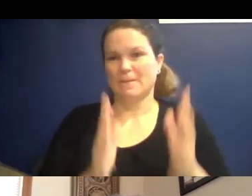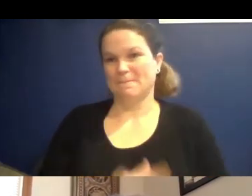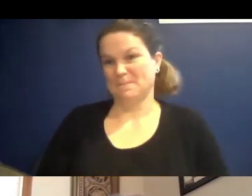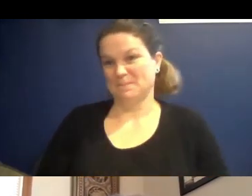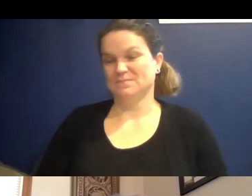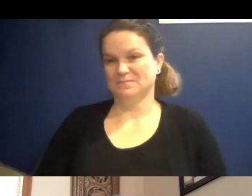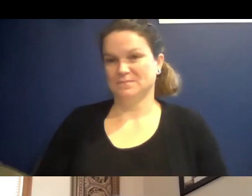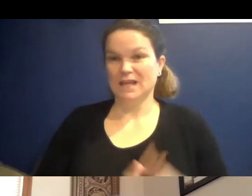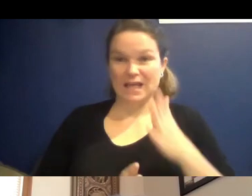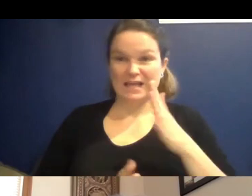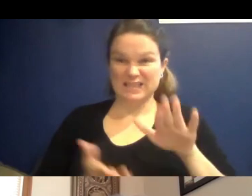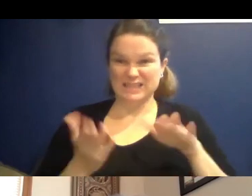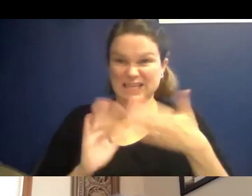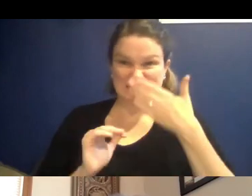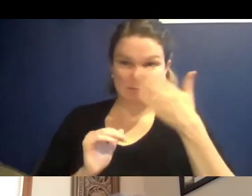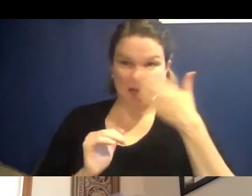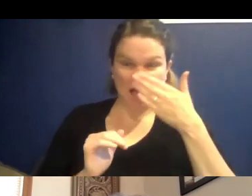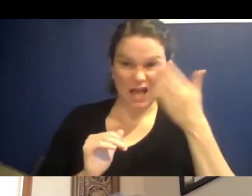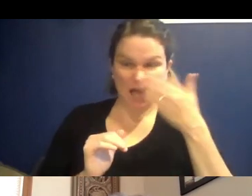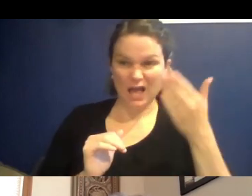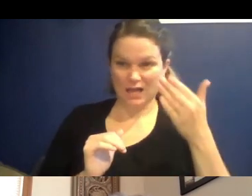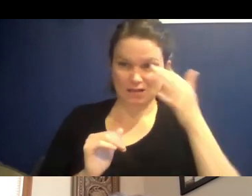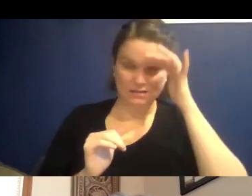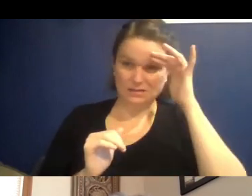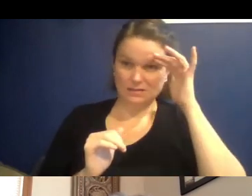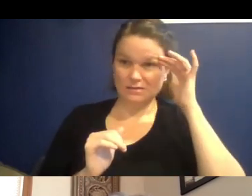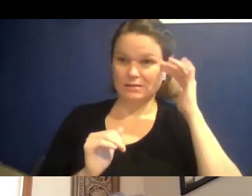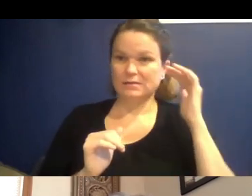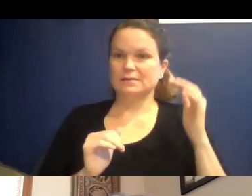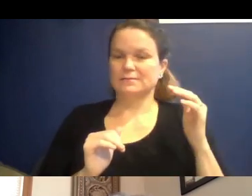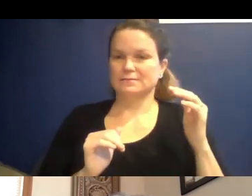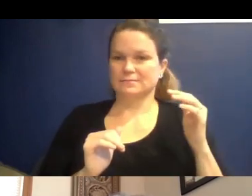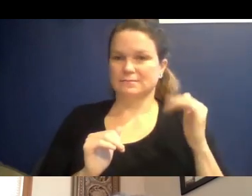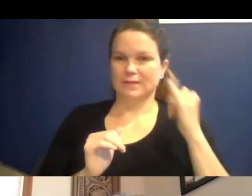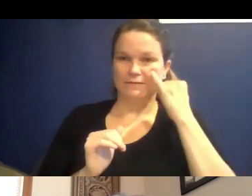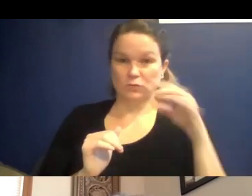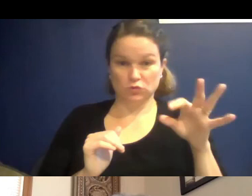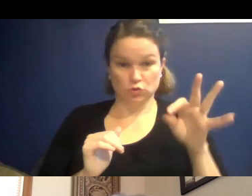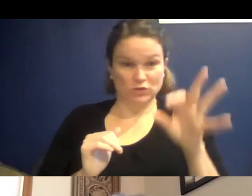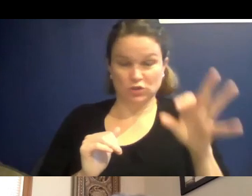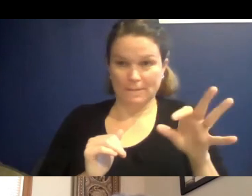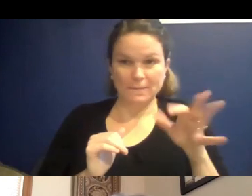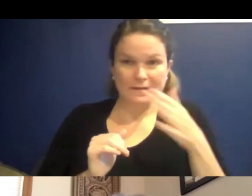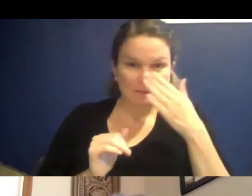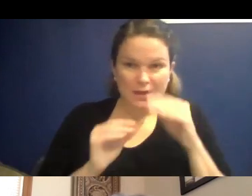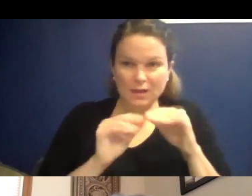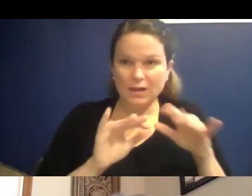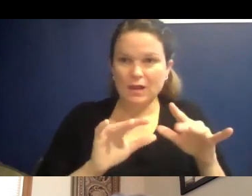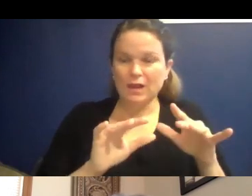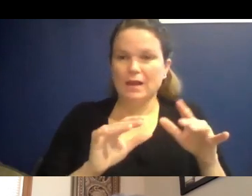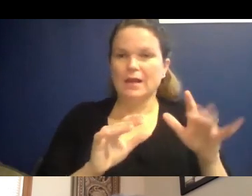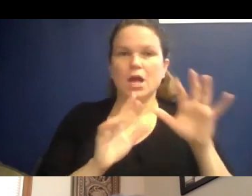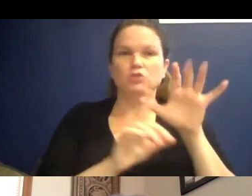The smell that comes out of squished aphids actually attracts their